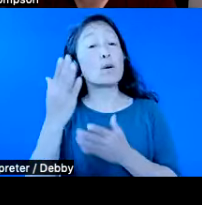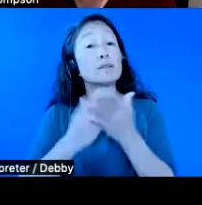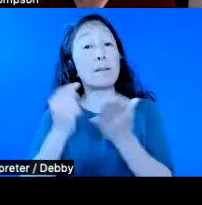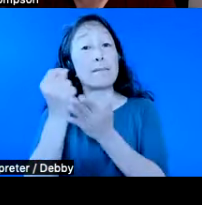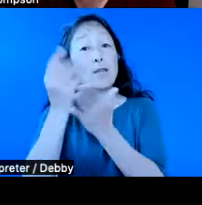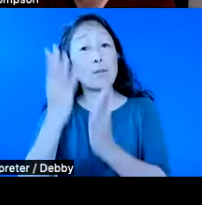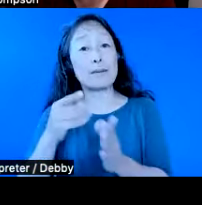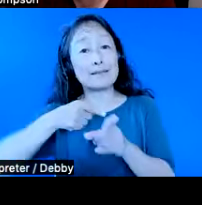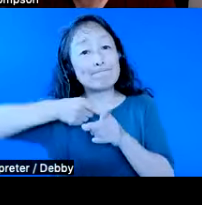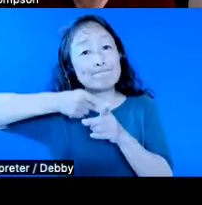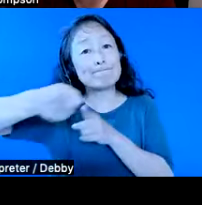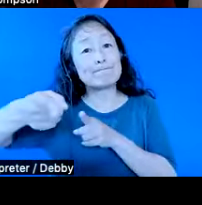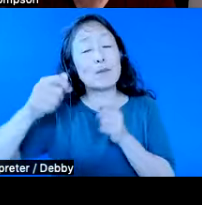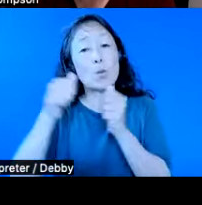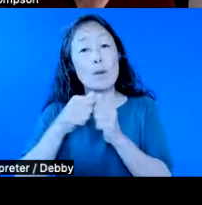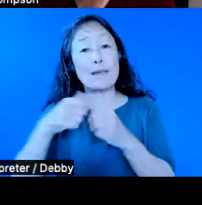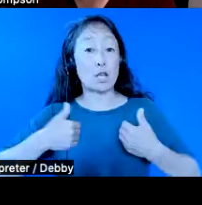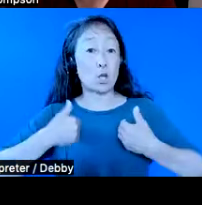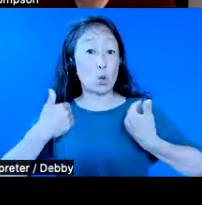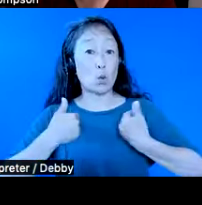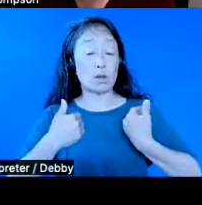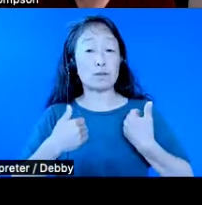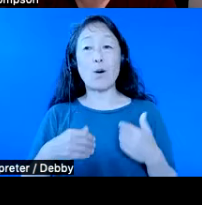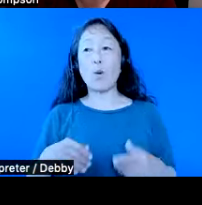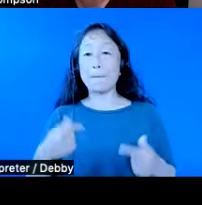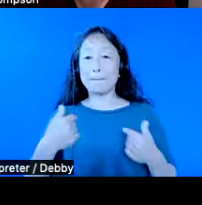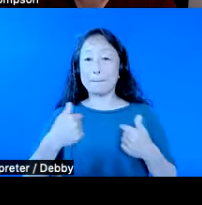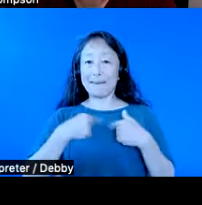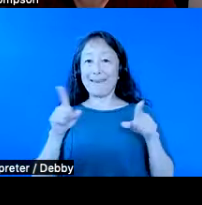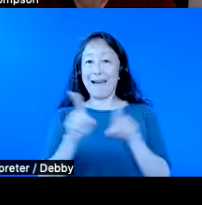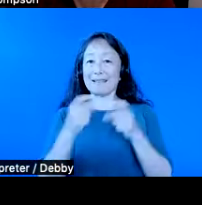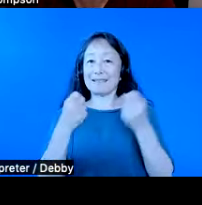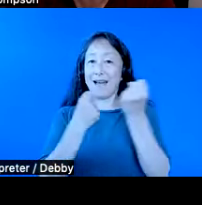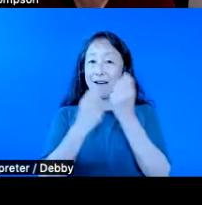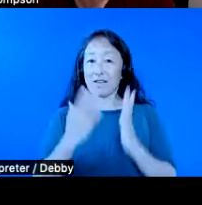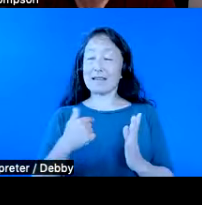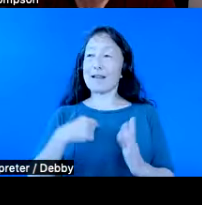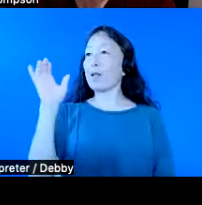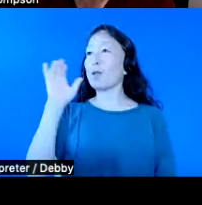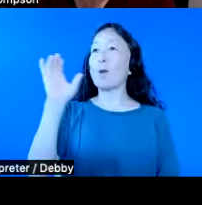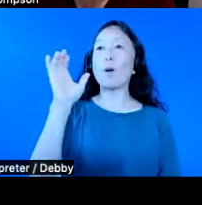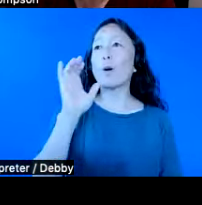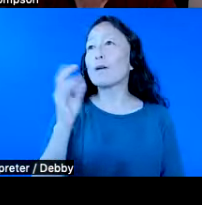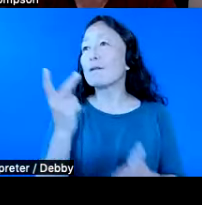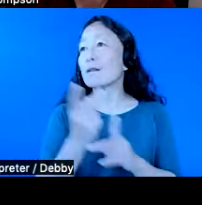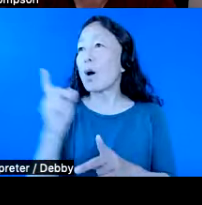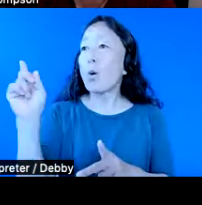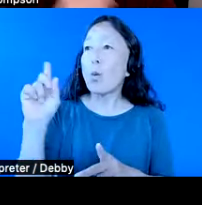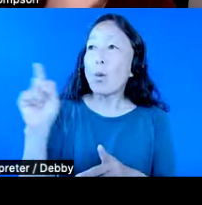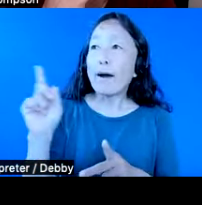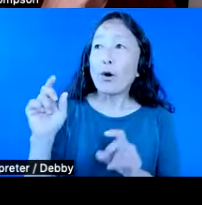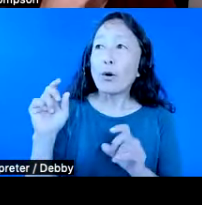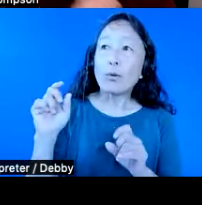would, as an advocate, find out where the help is in our community and what type